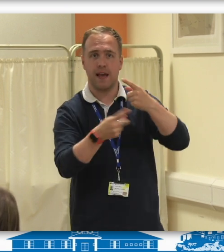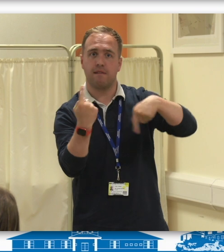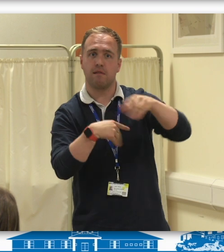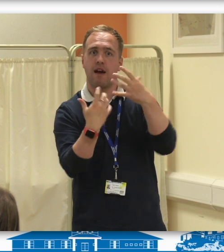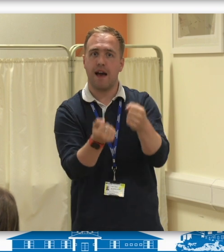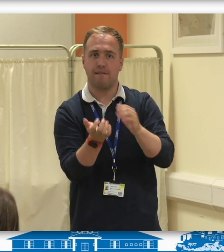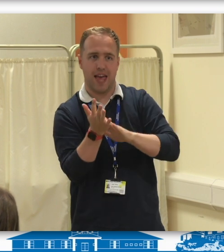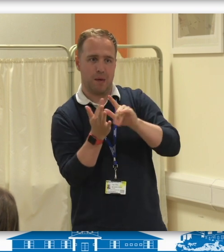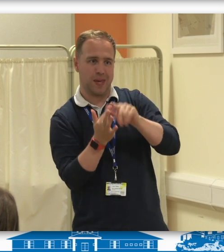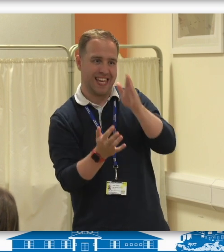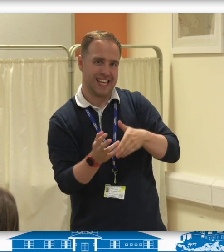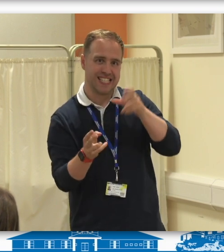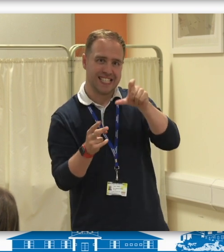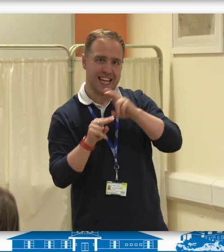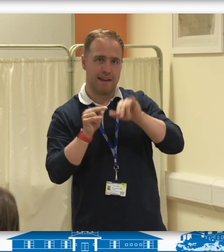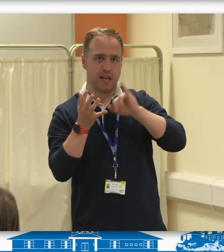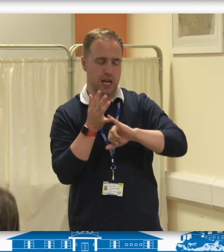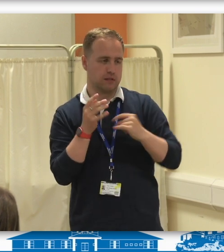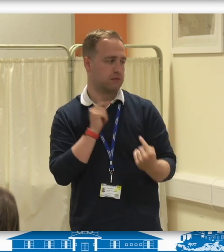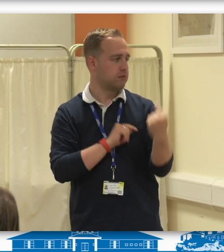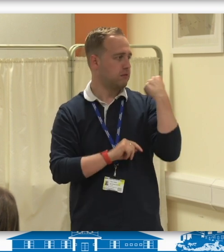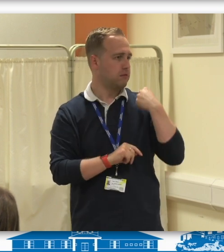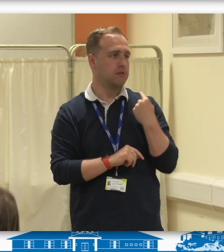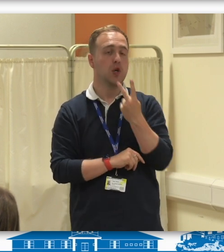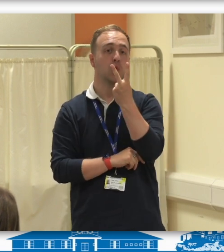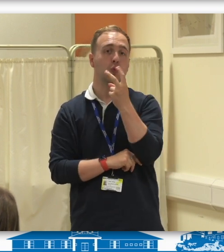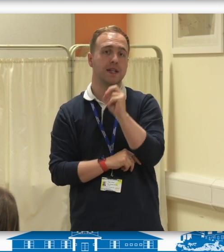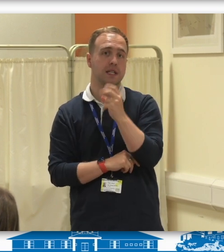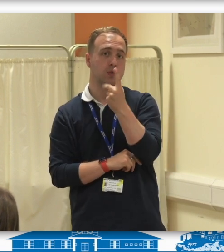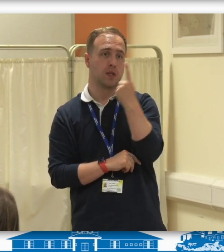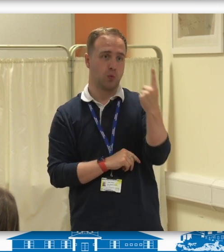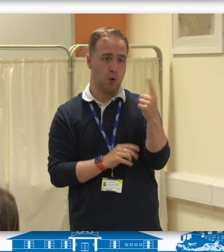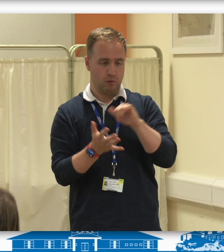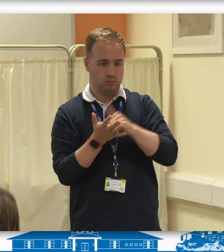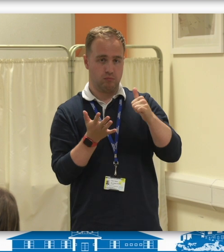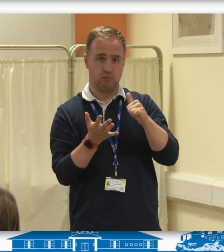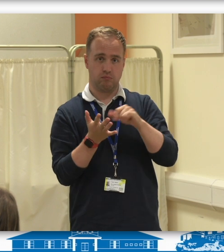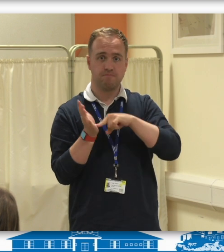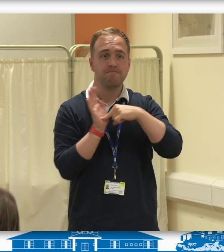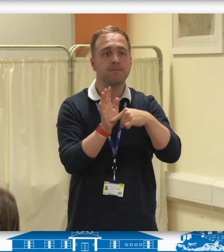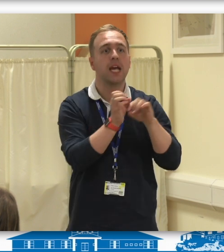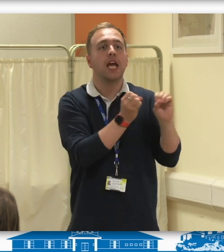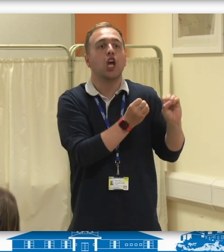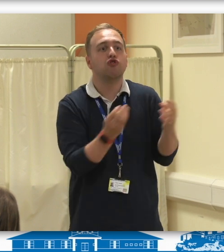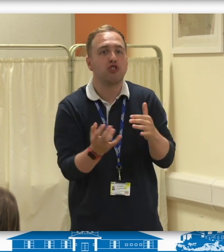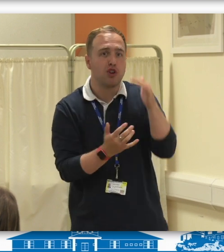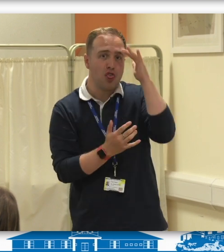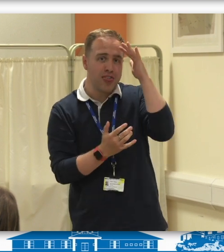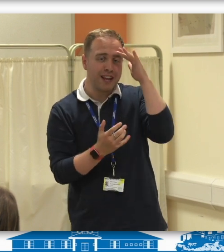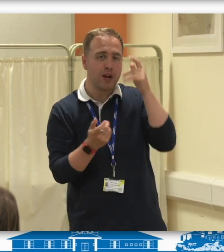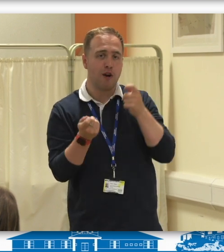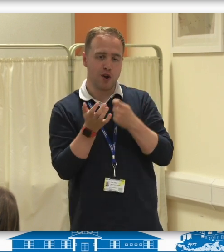ME/CFS. In 2021, based on the current research, it published An Introduction to the Theory of